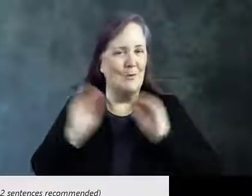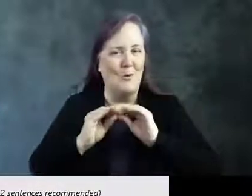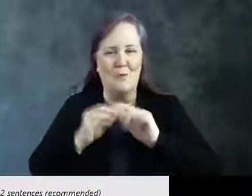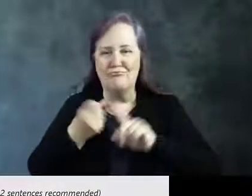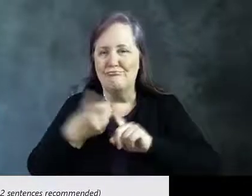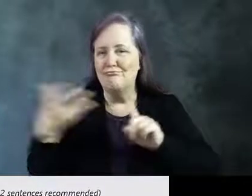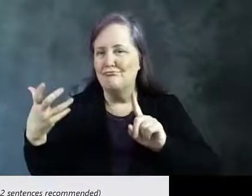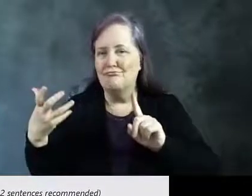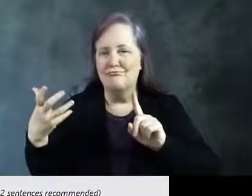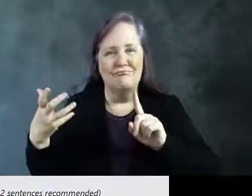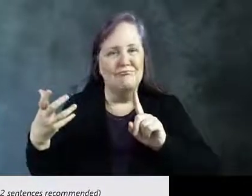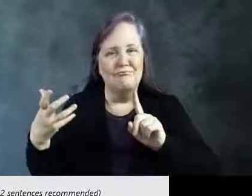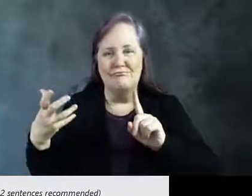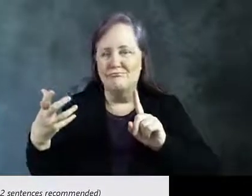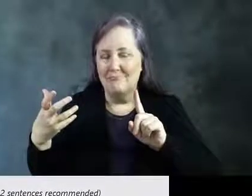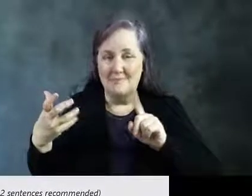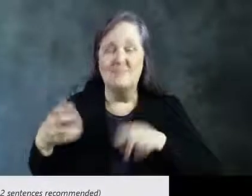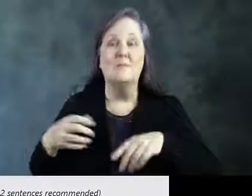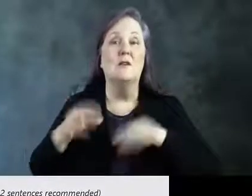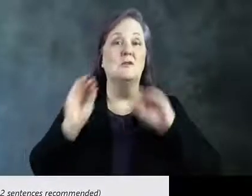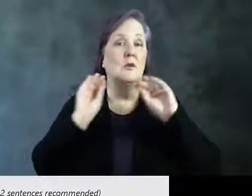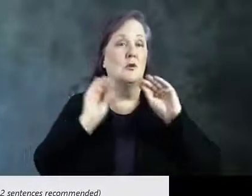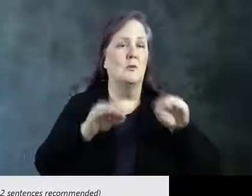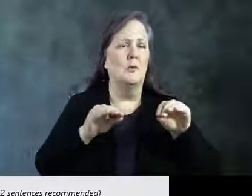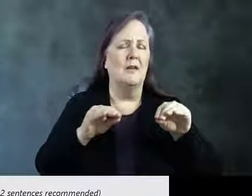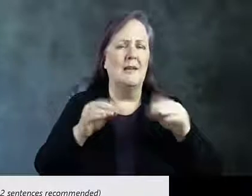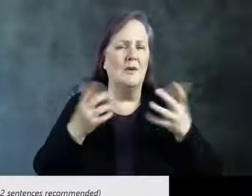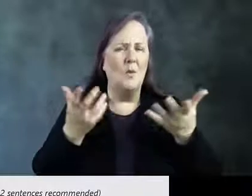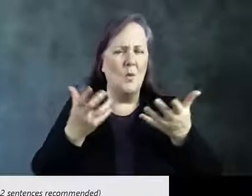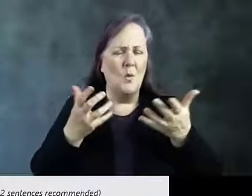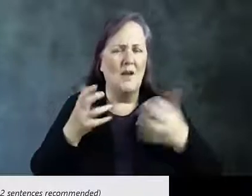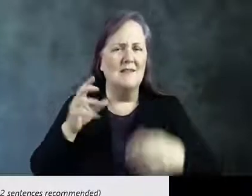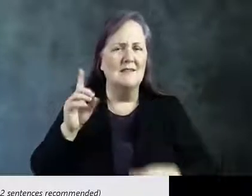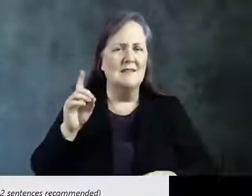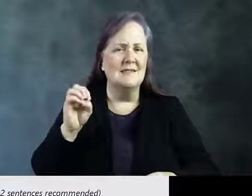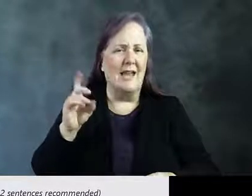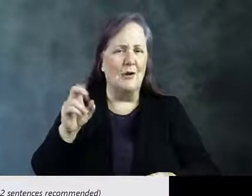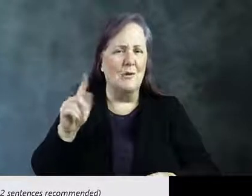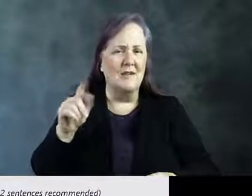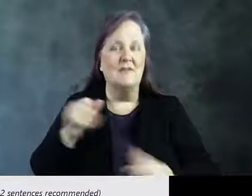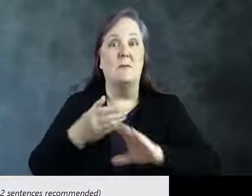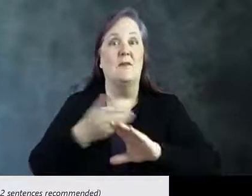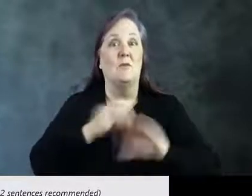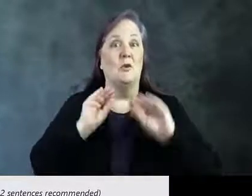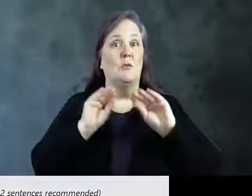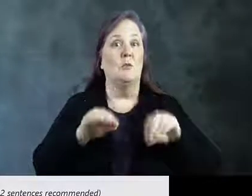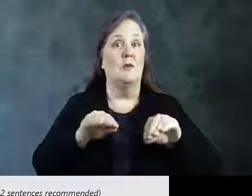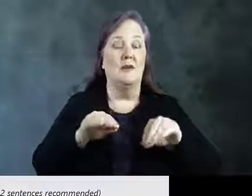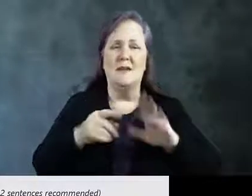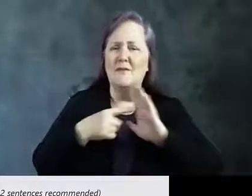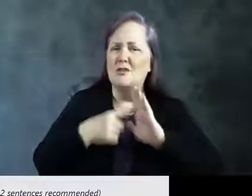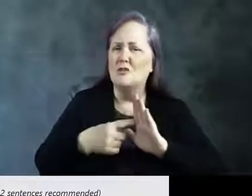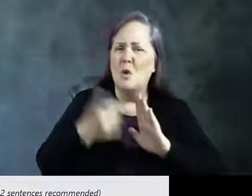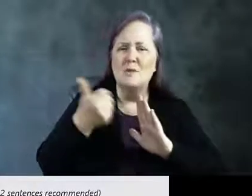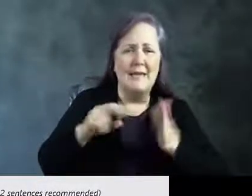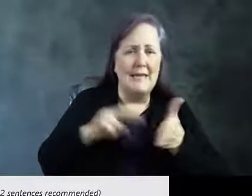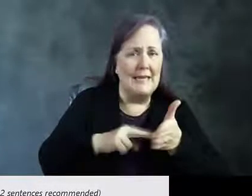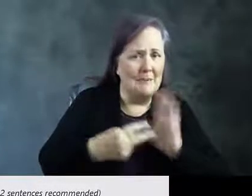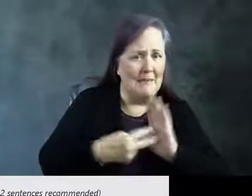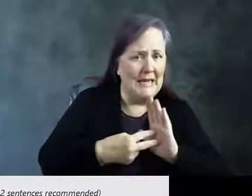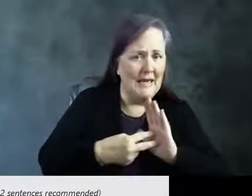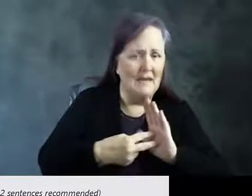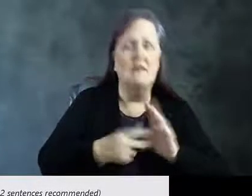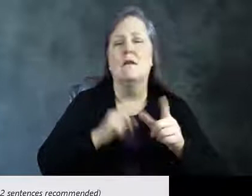what the image you're marking as decorative is before you mark it that way. If it's conveying any meaning, you want to put